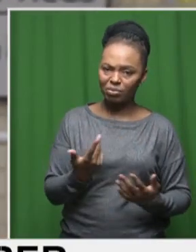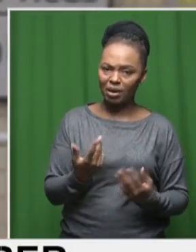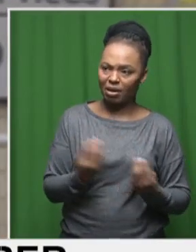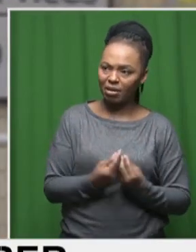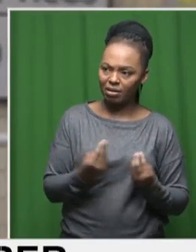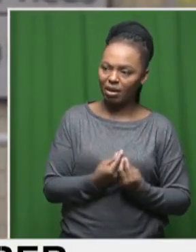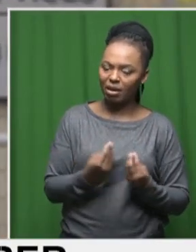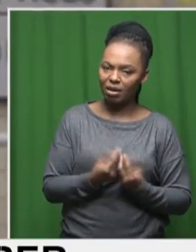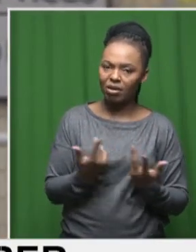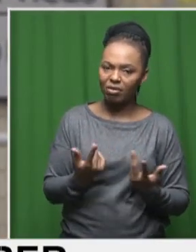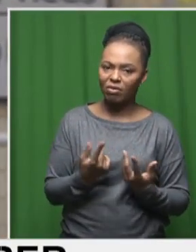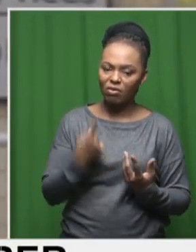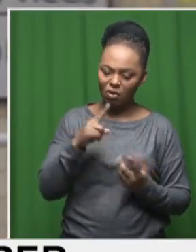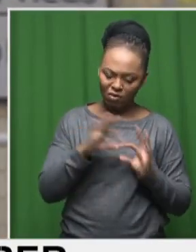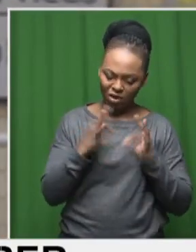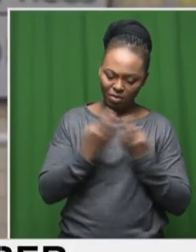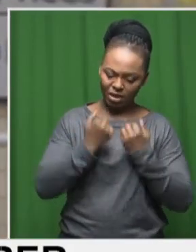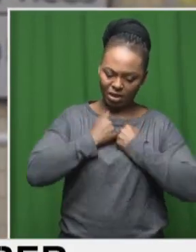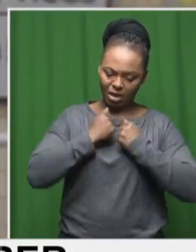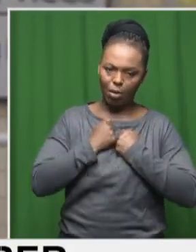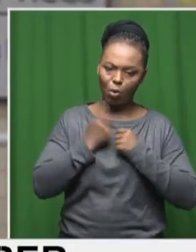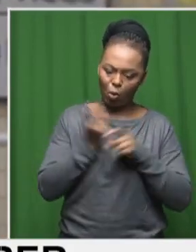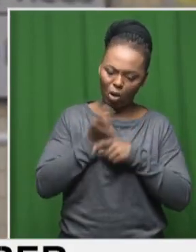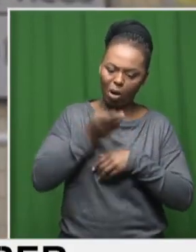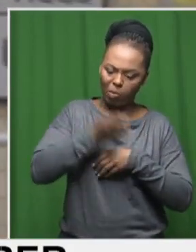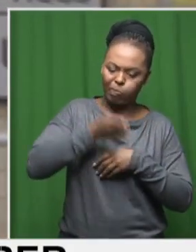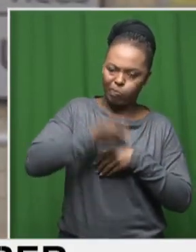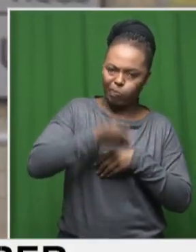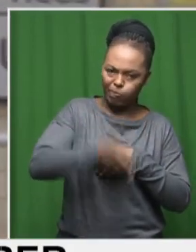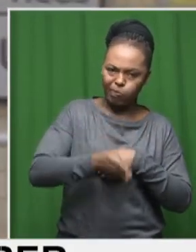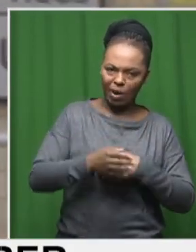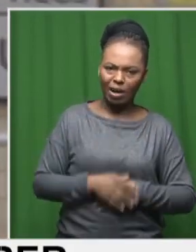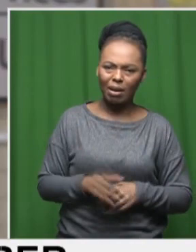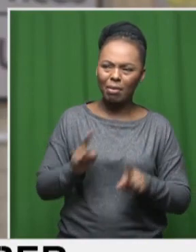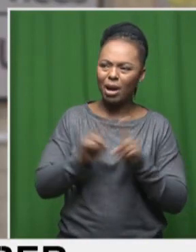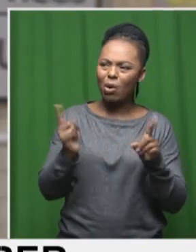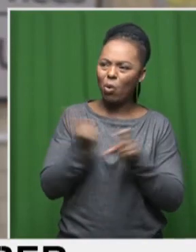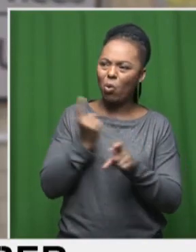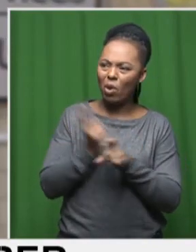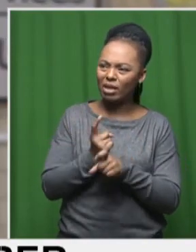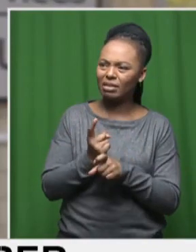to be here. So, that alone just speaks volumes.